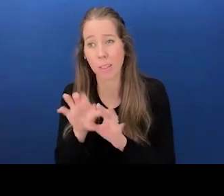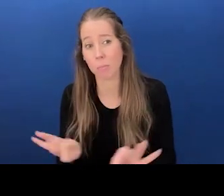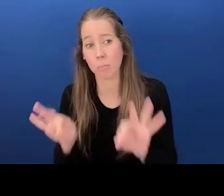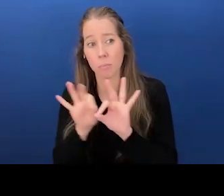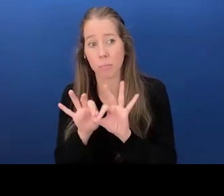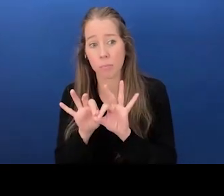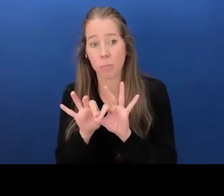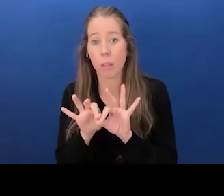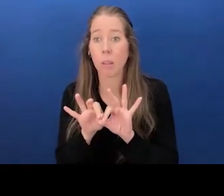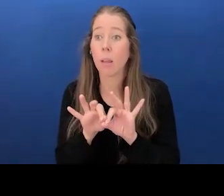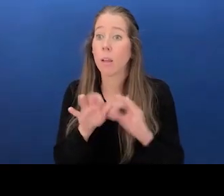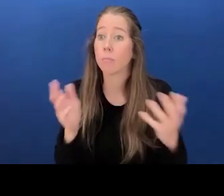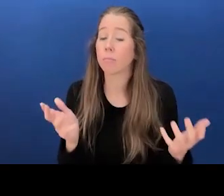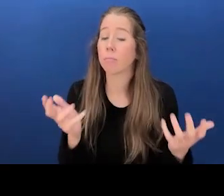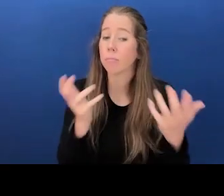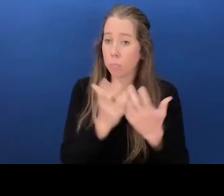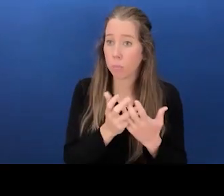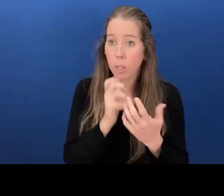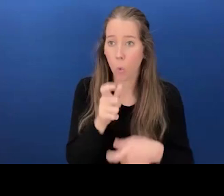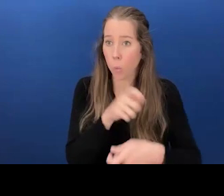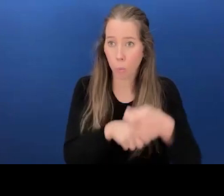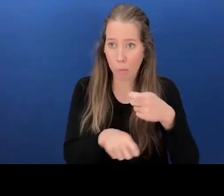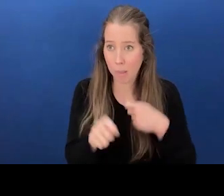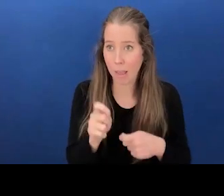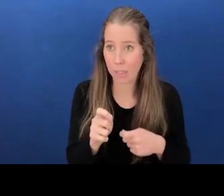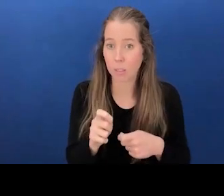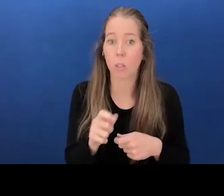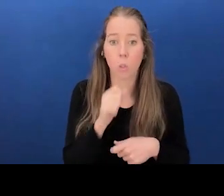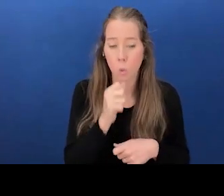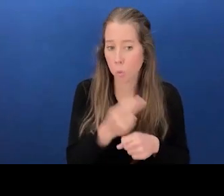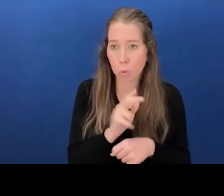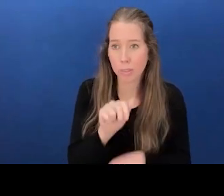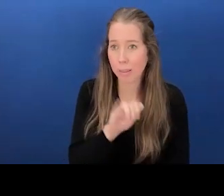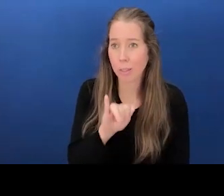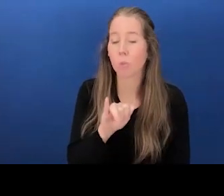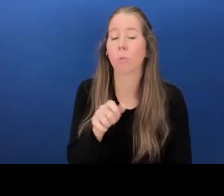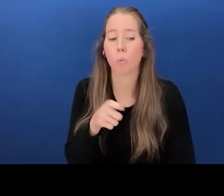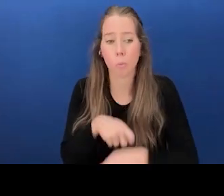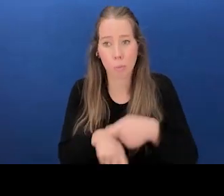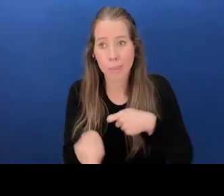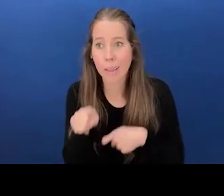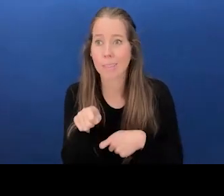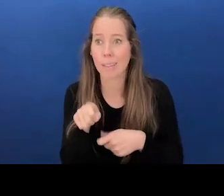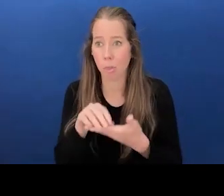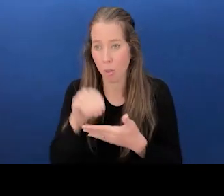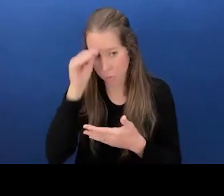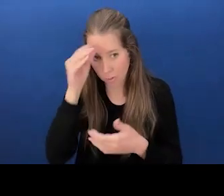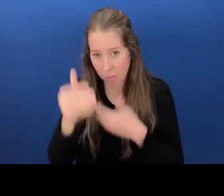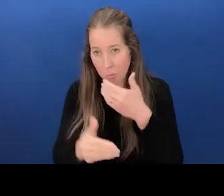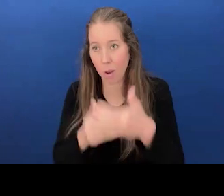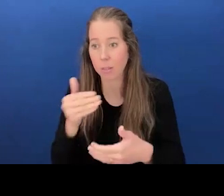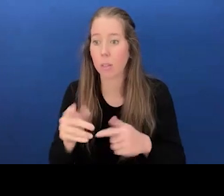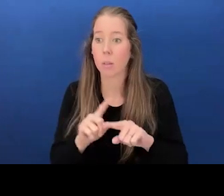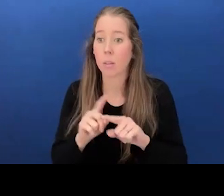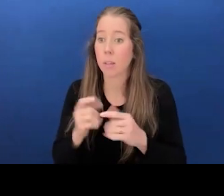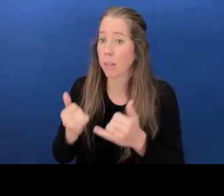Complement, don't replace. Don't use generative AI to replace the learning process, but let it complement the process. So what I'd like to invite Matt